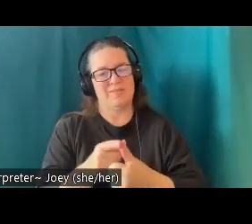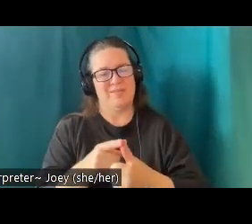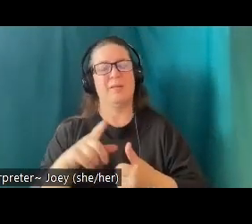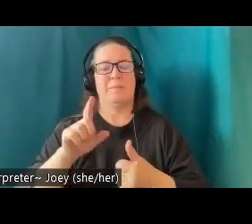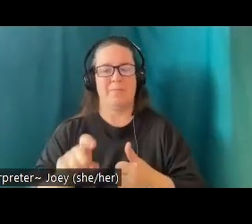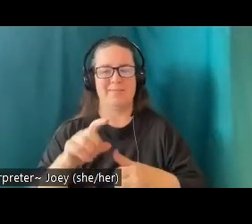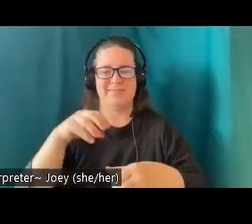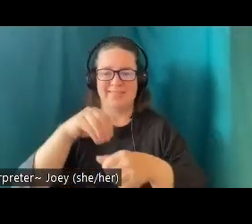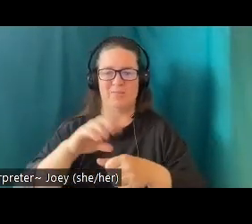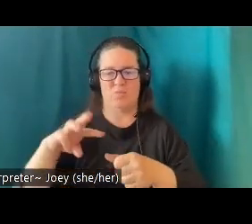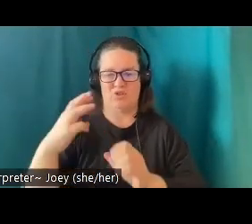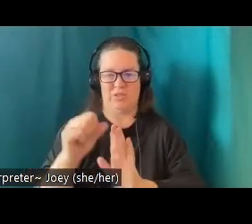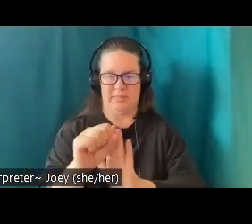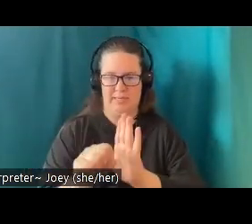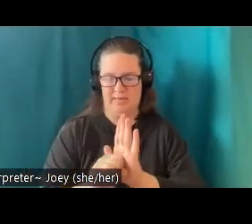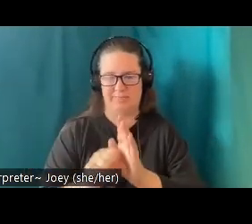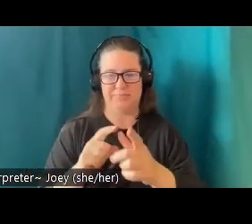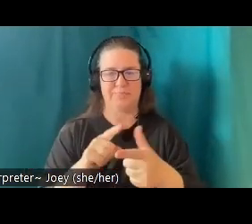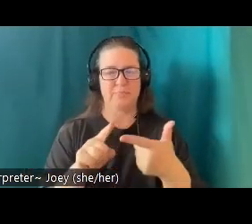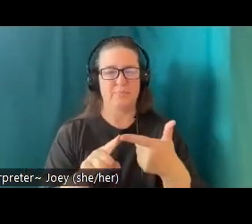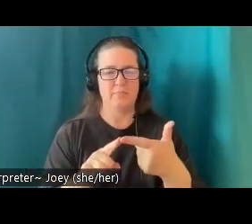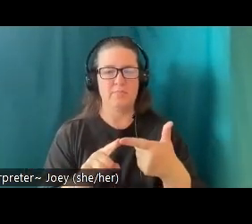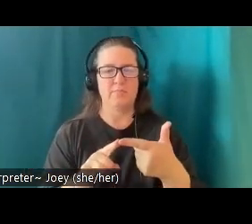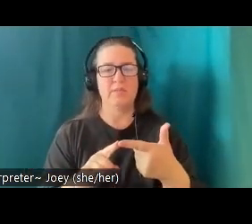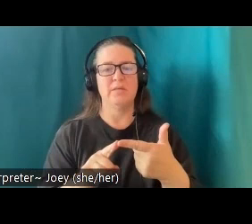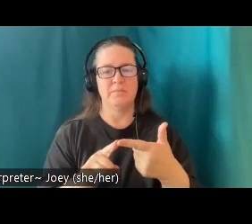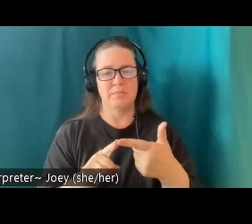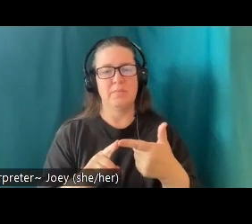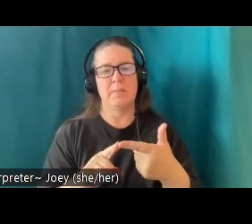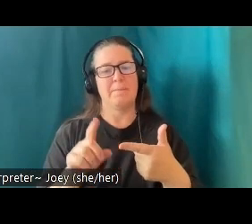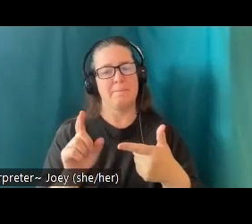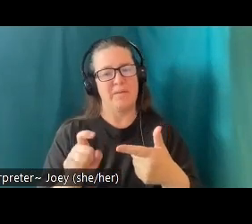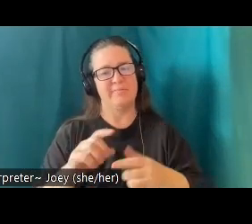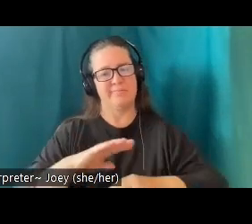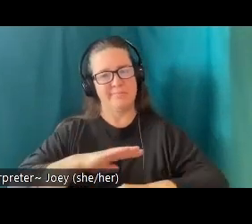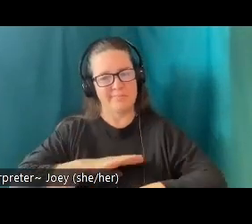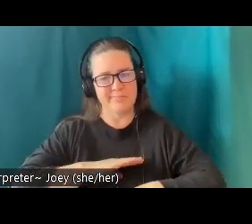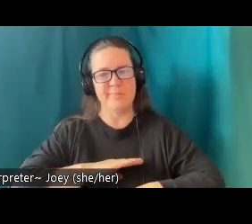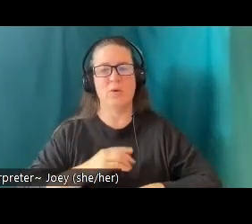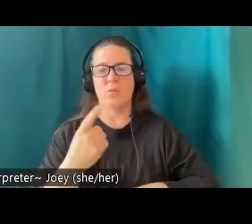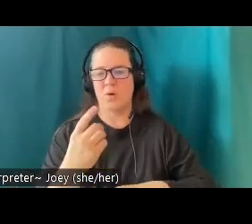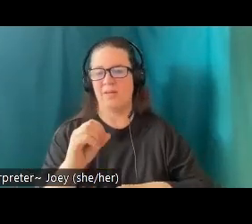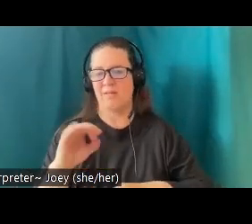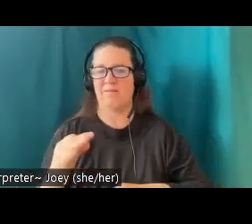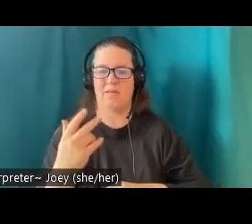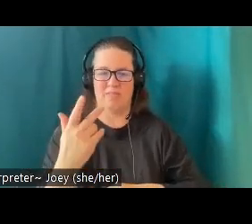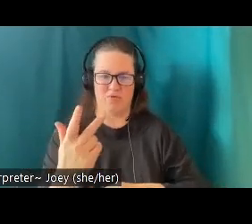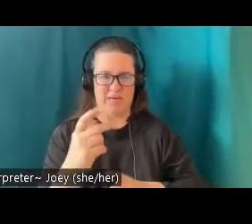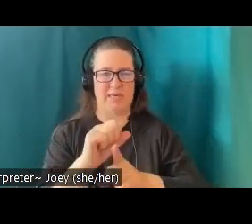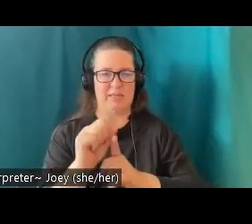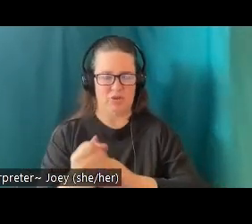State. Groups must meet one of these 3 conditions. They either must have 501c3